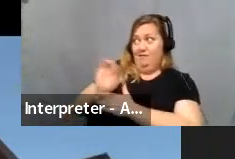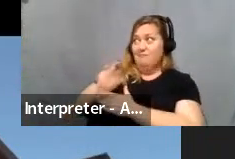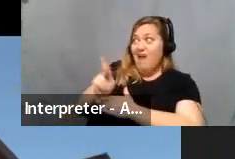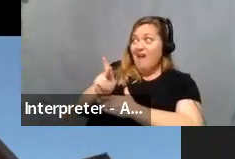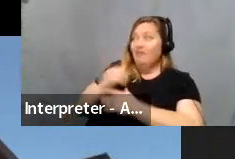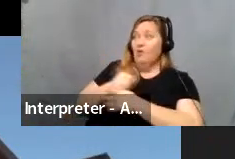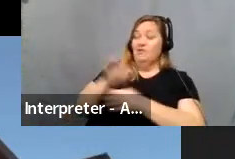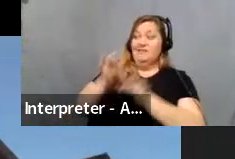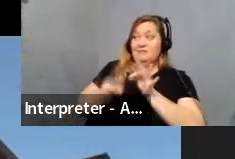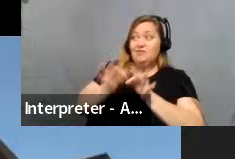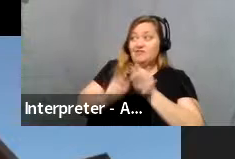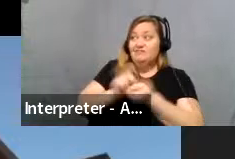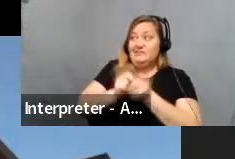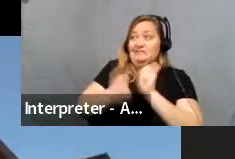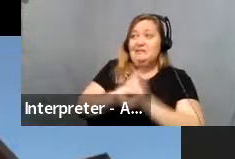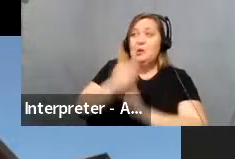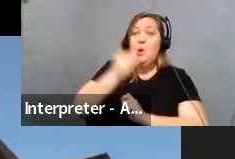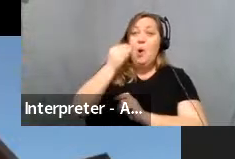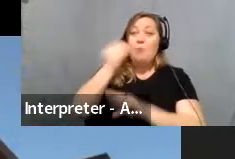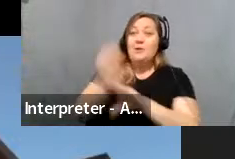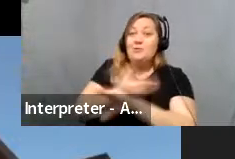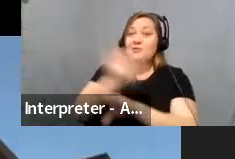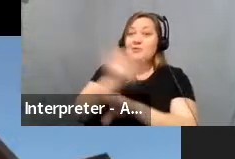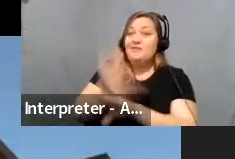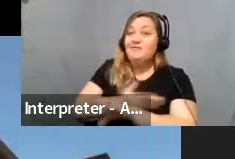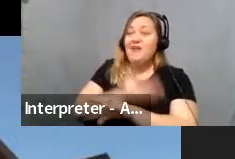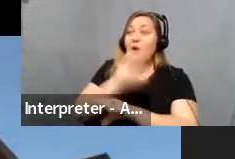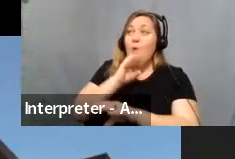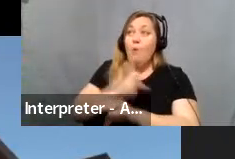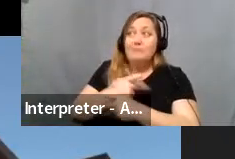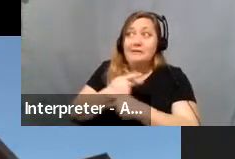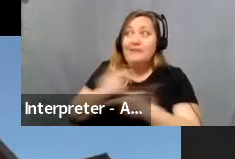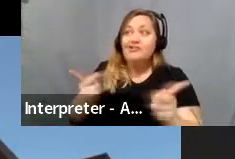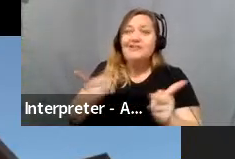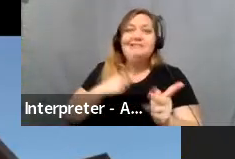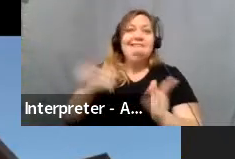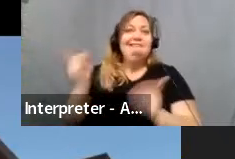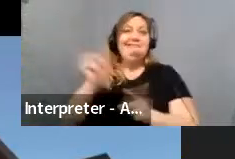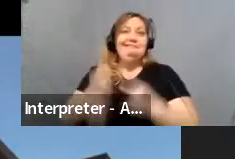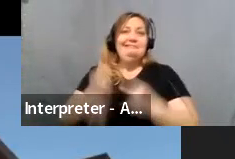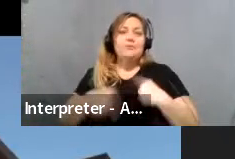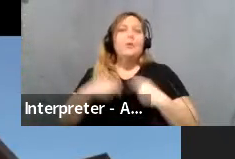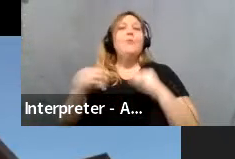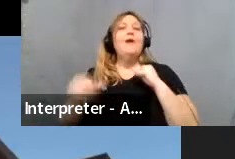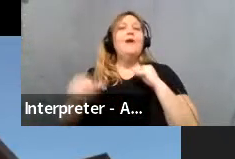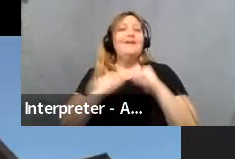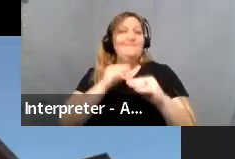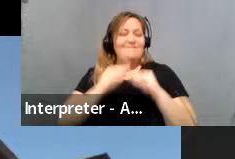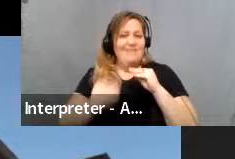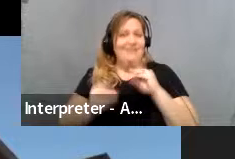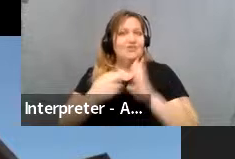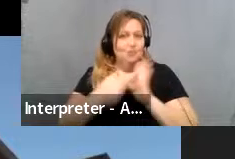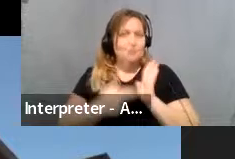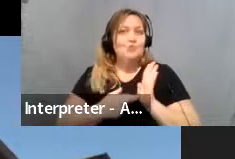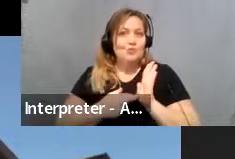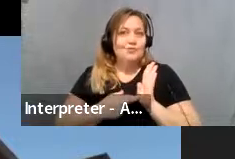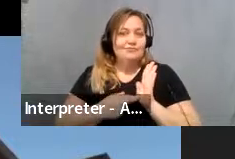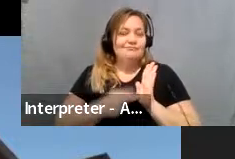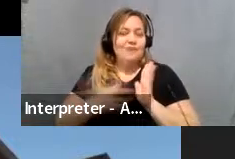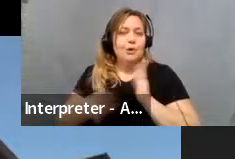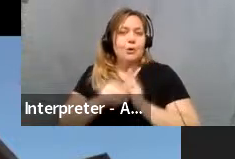want to make simple changes to their home, like renovating an outdated kitchen. We want to fix these rules, and that'll have dual benefits.